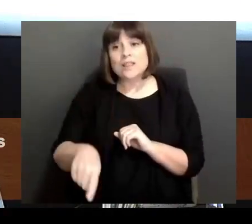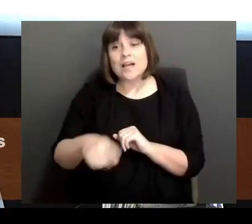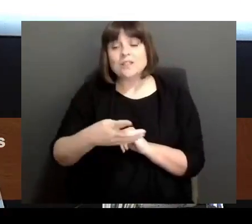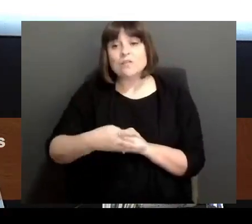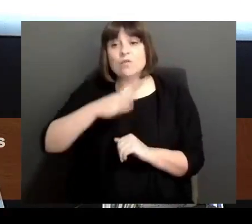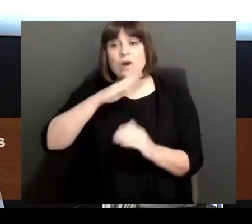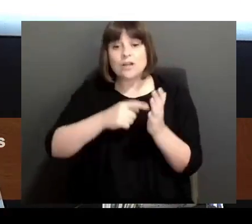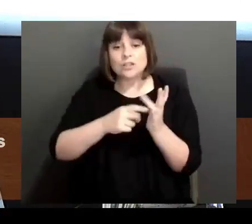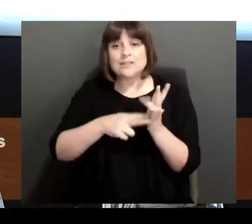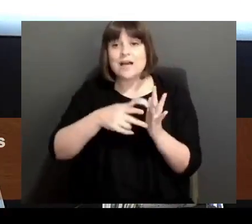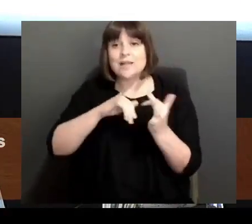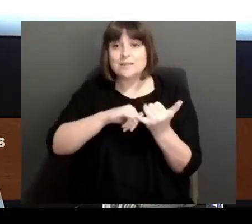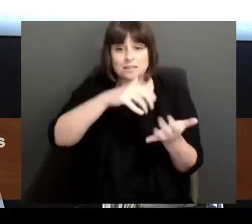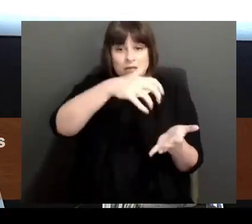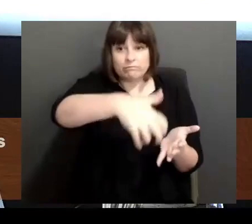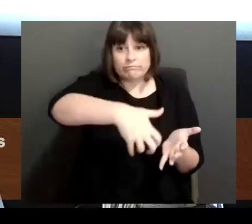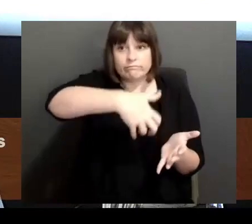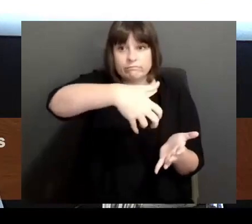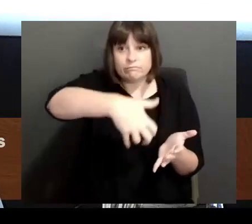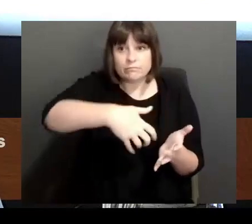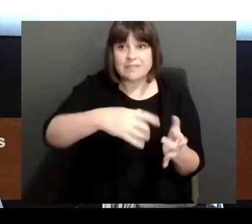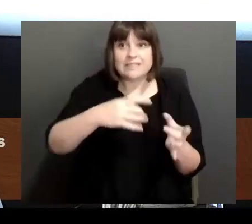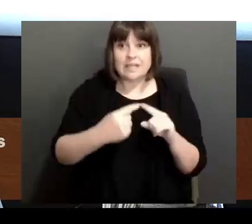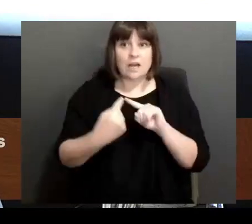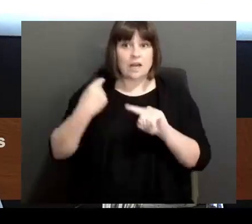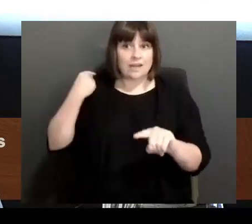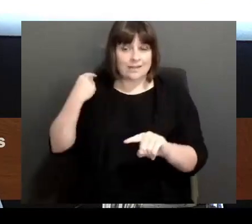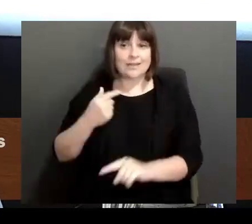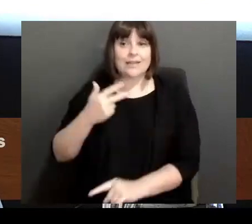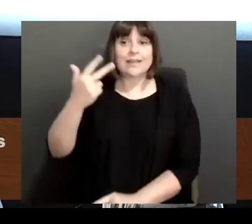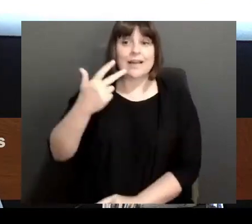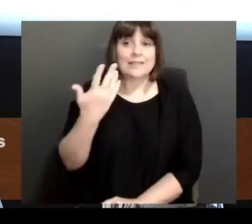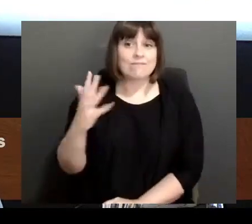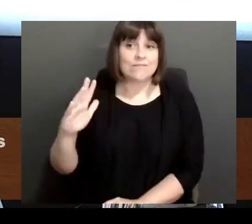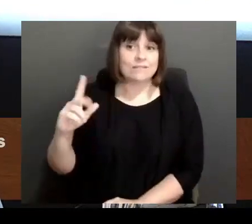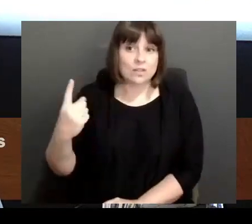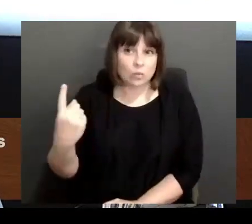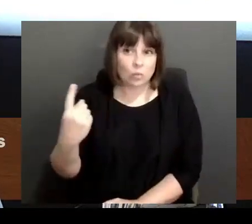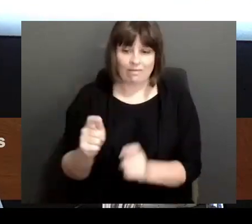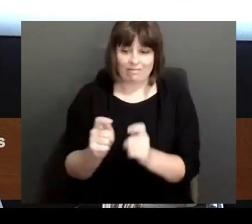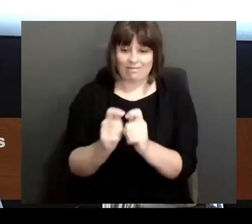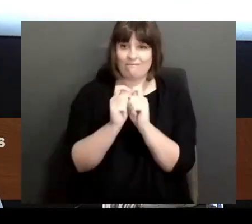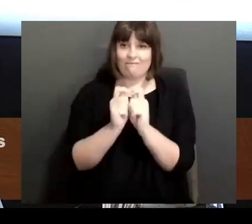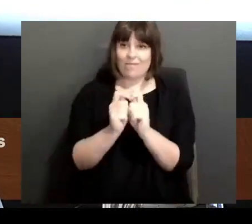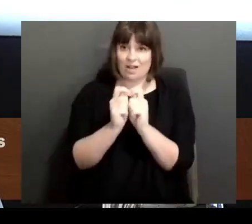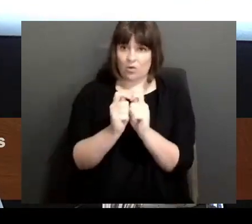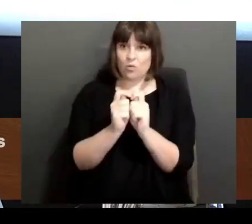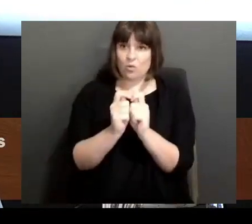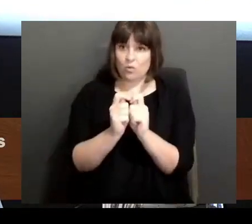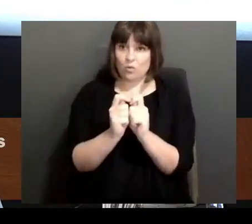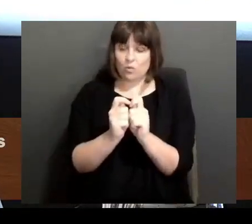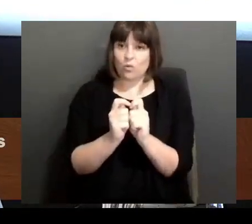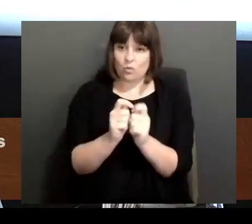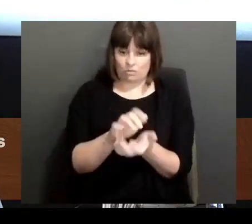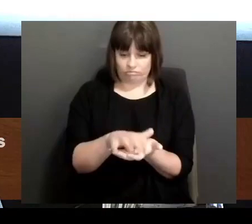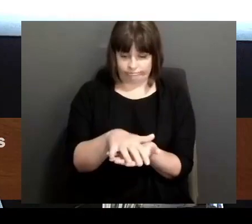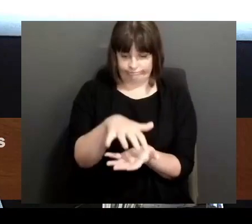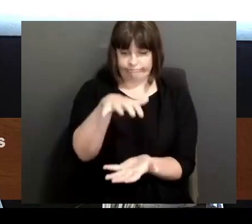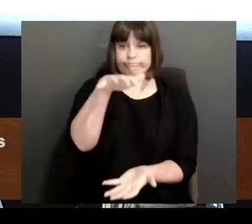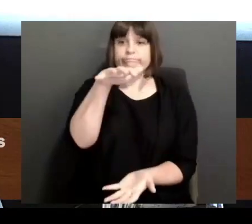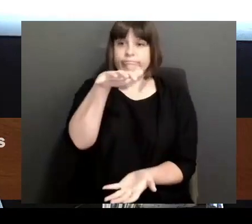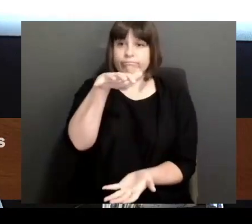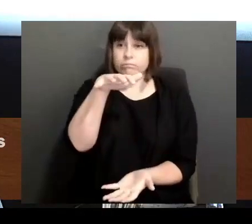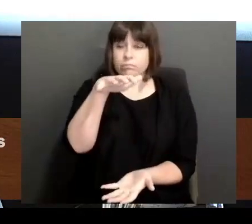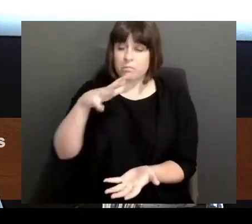in Victoria, so beginning from 1851. The value of that in today's terms of all of